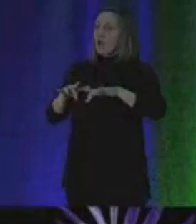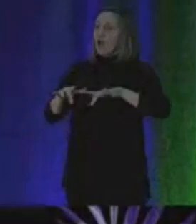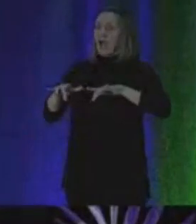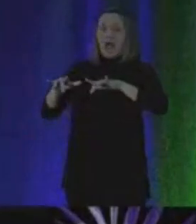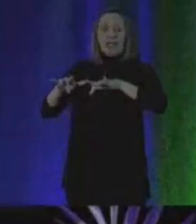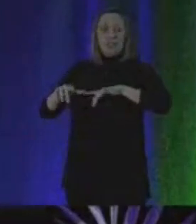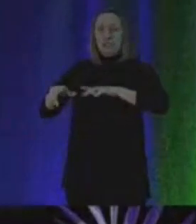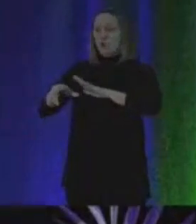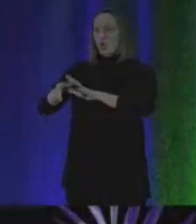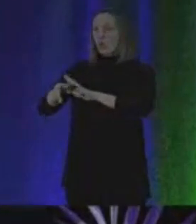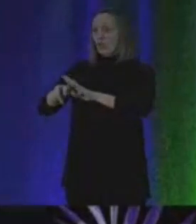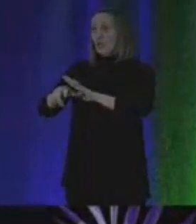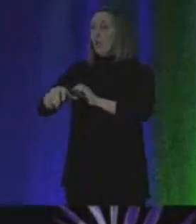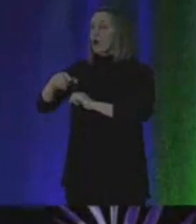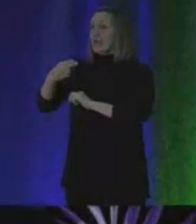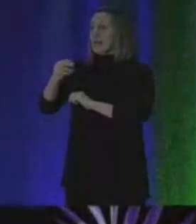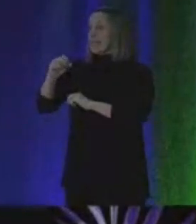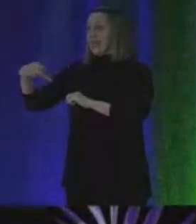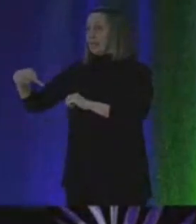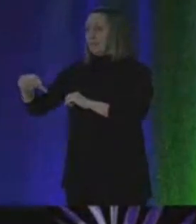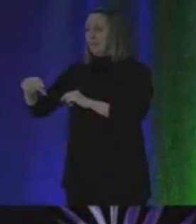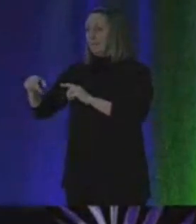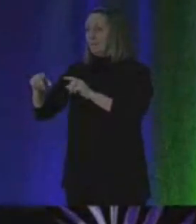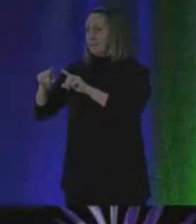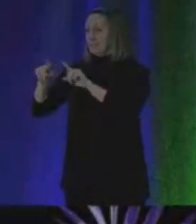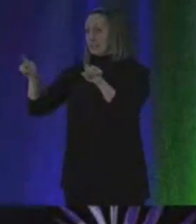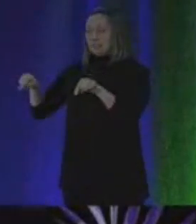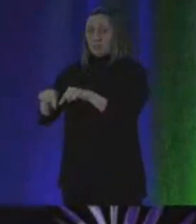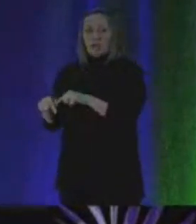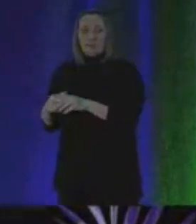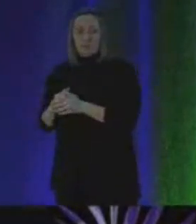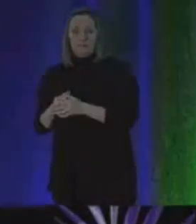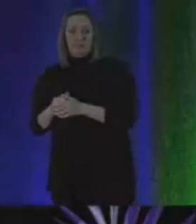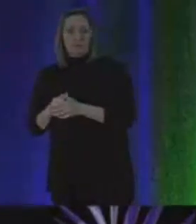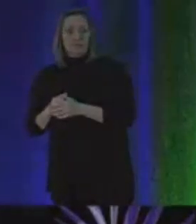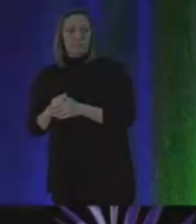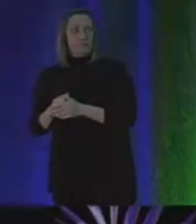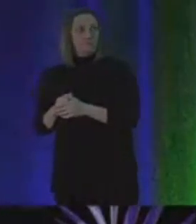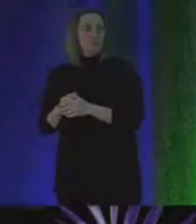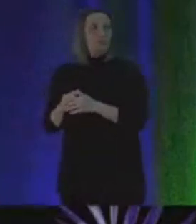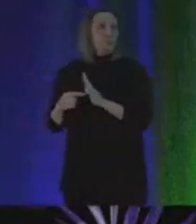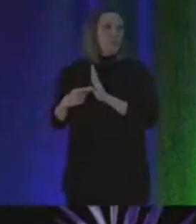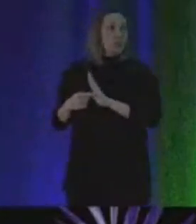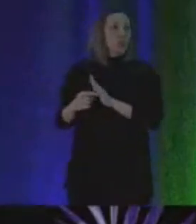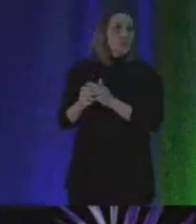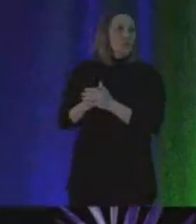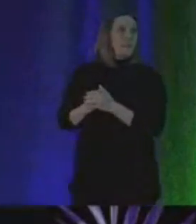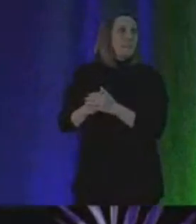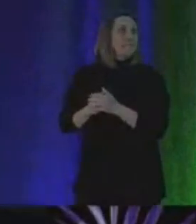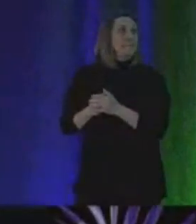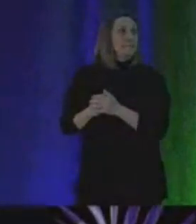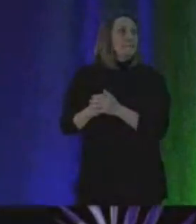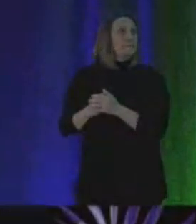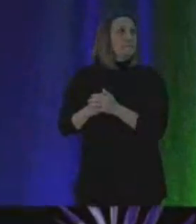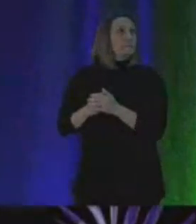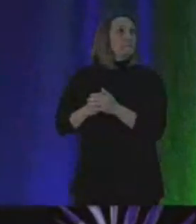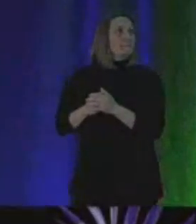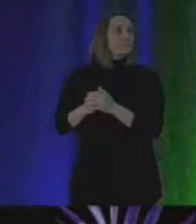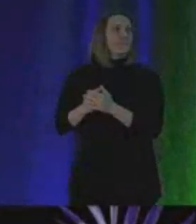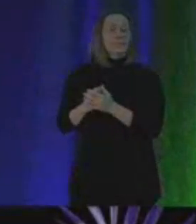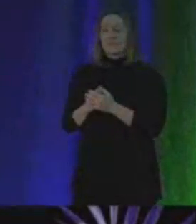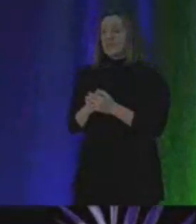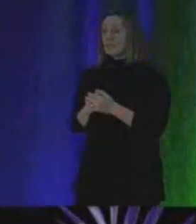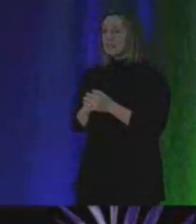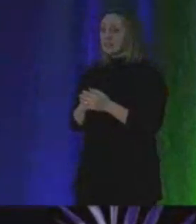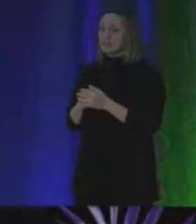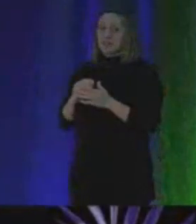here, right? And this kind of gives you the state of the world memory-wise, right? You can come here and sort by